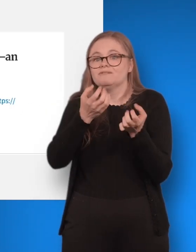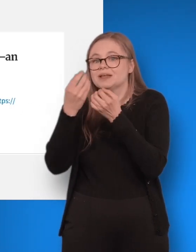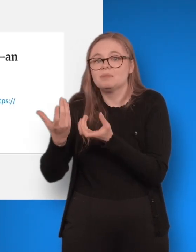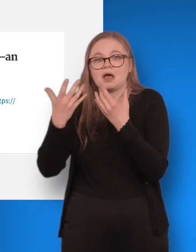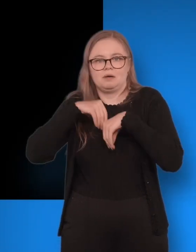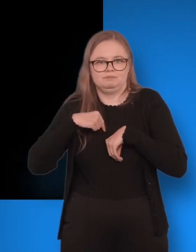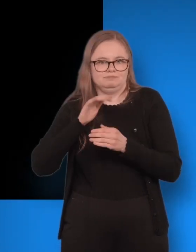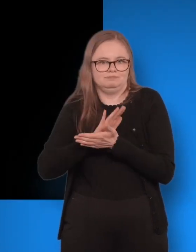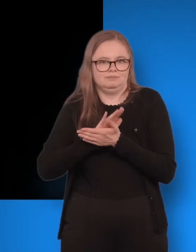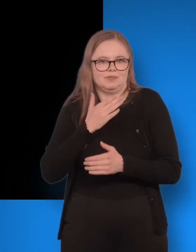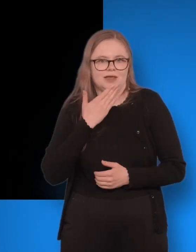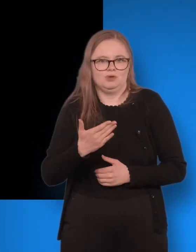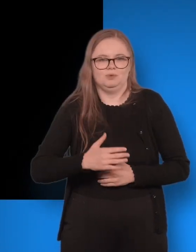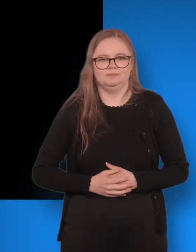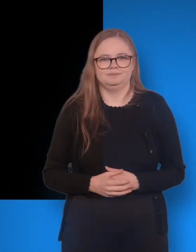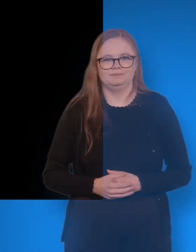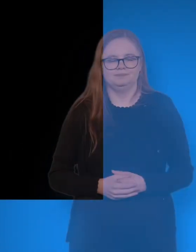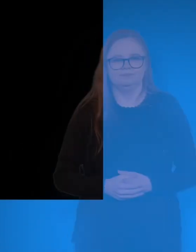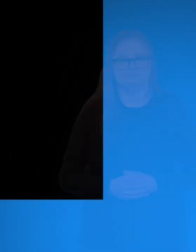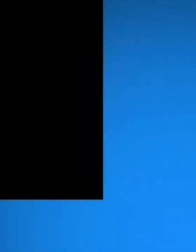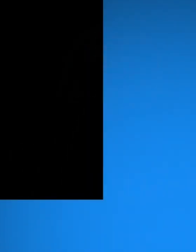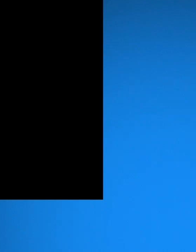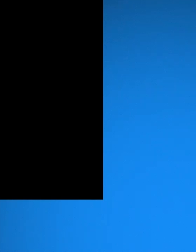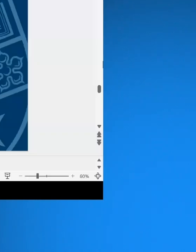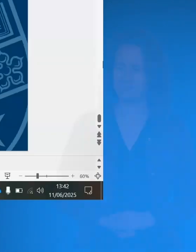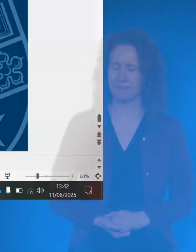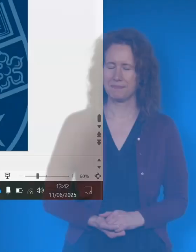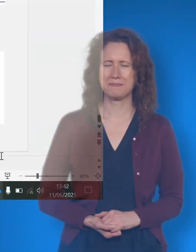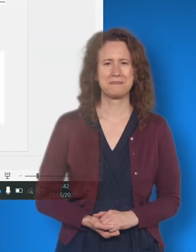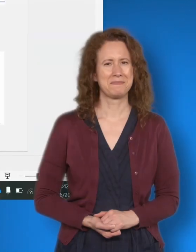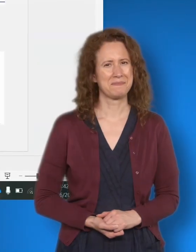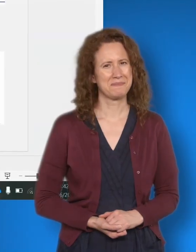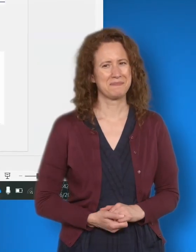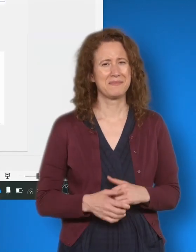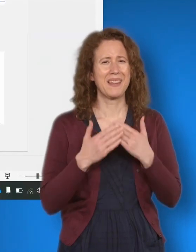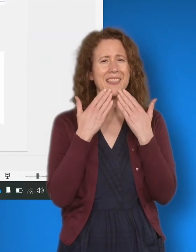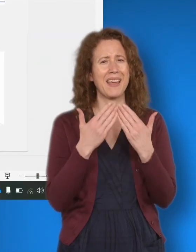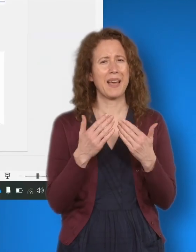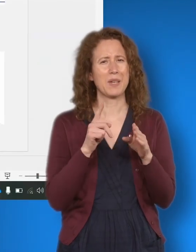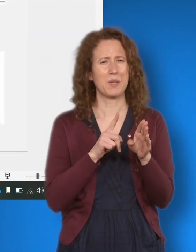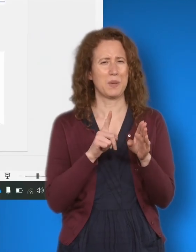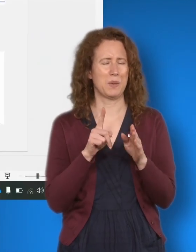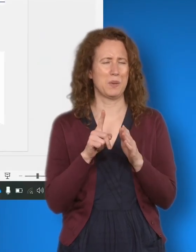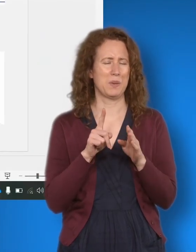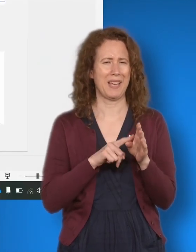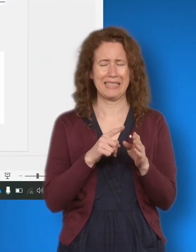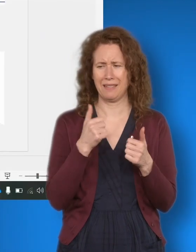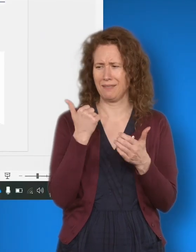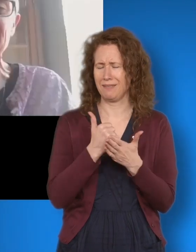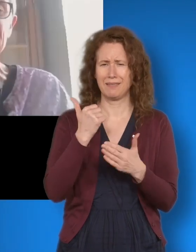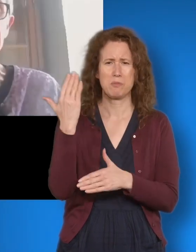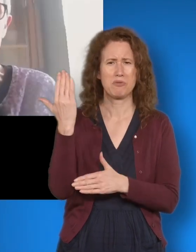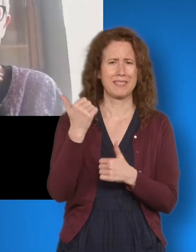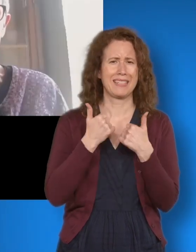to any feedback that you might have. Thank you very much. you, Yasi. That was an excellent